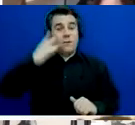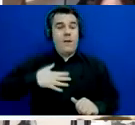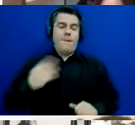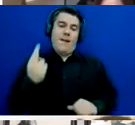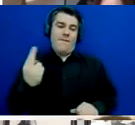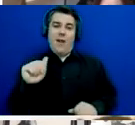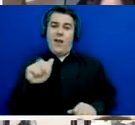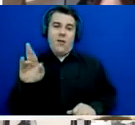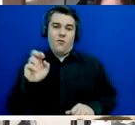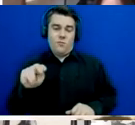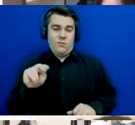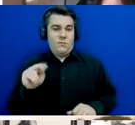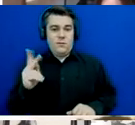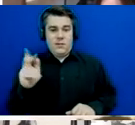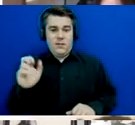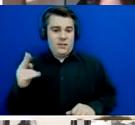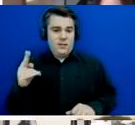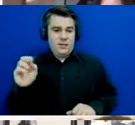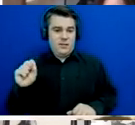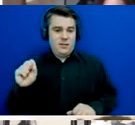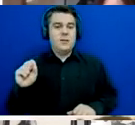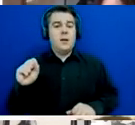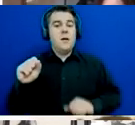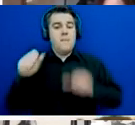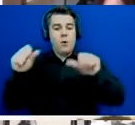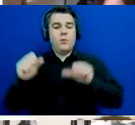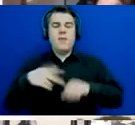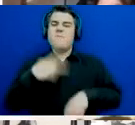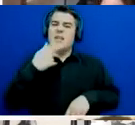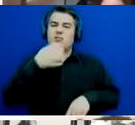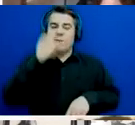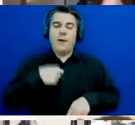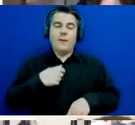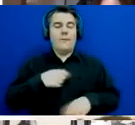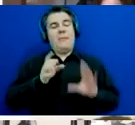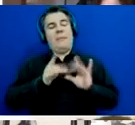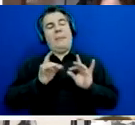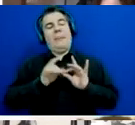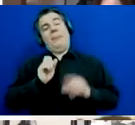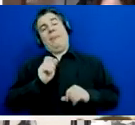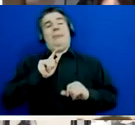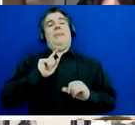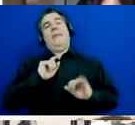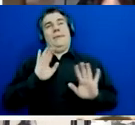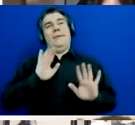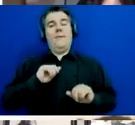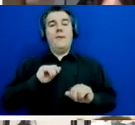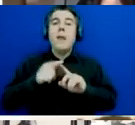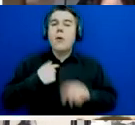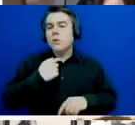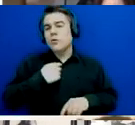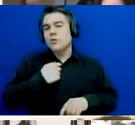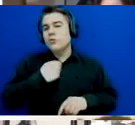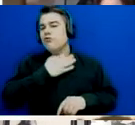Key's post about Plexus and her pink drink, I sent her some little snarky message about whatever it was, but I was interested in it